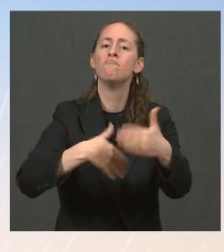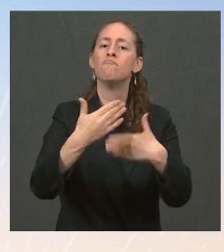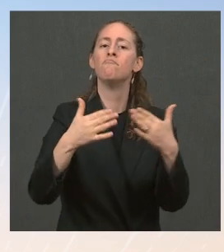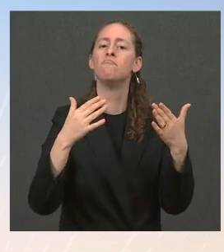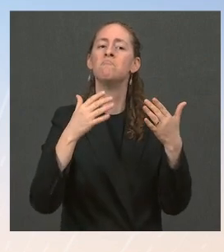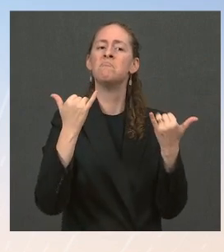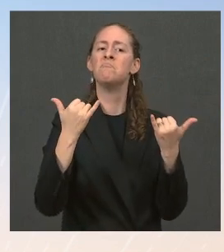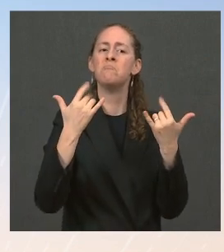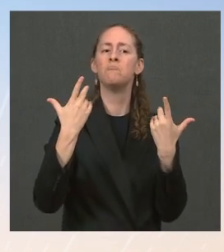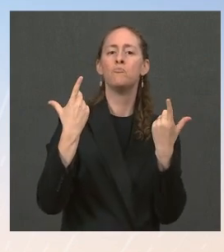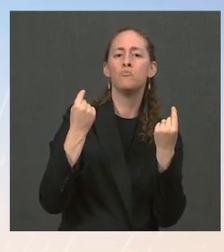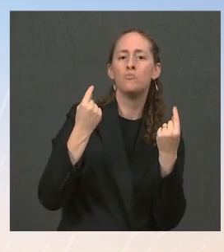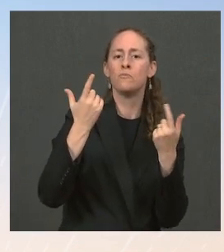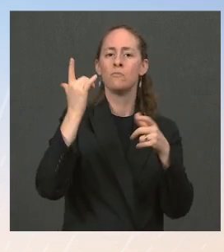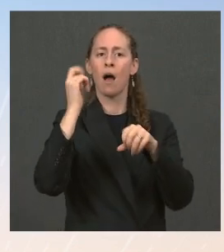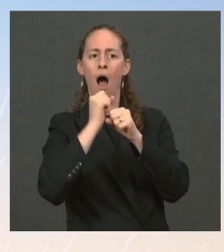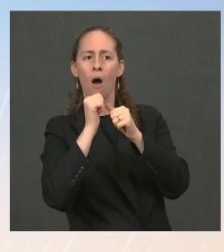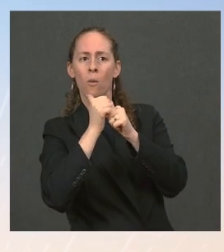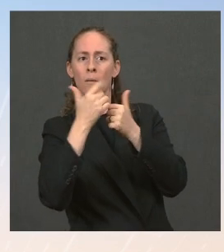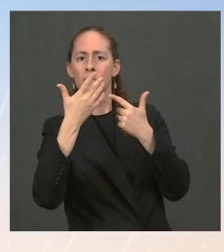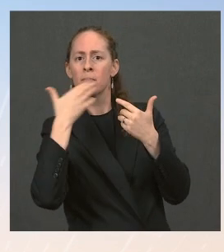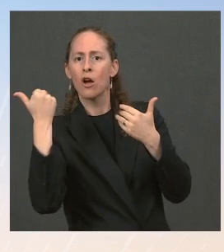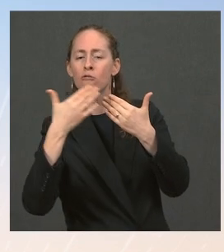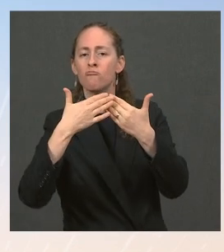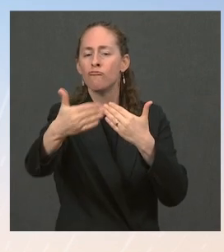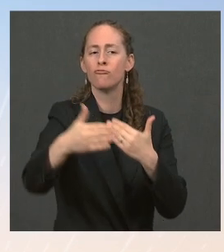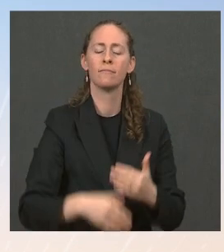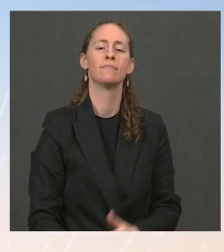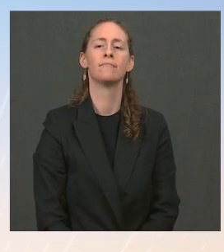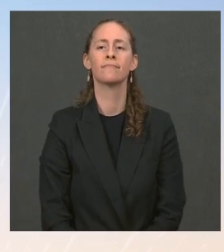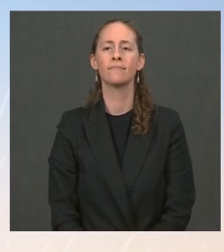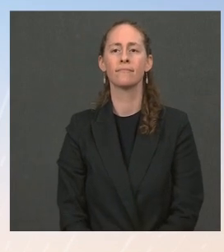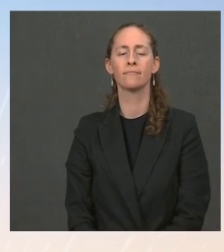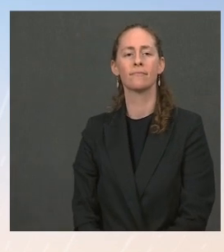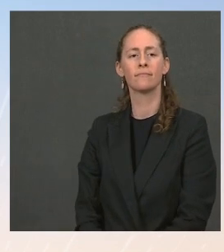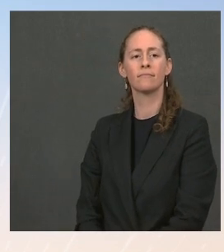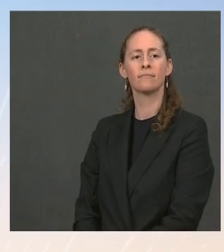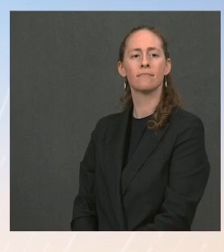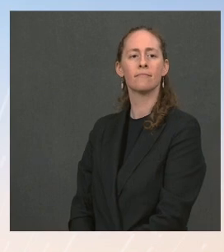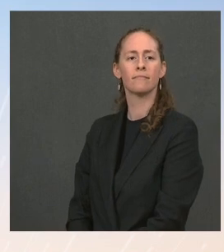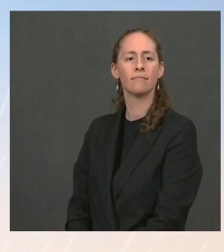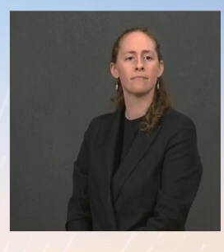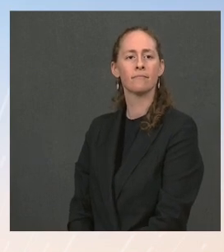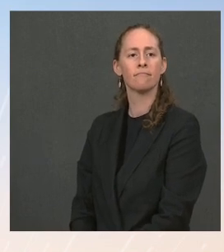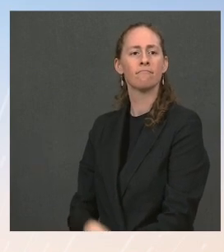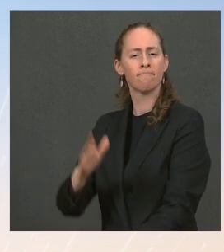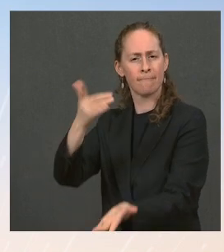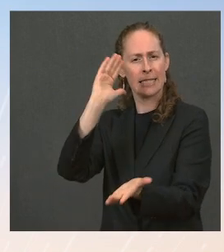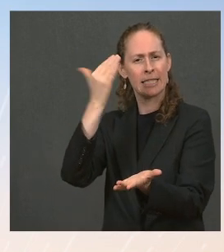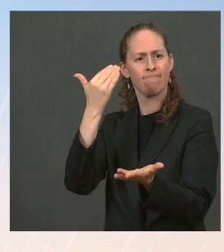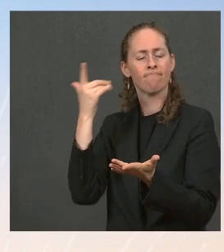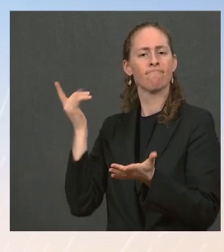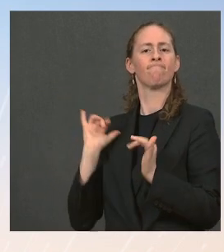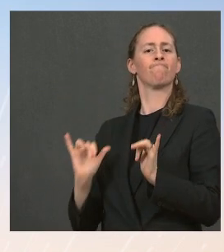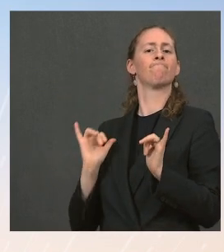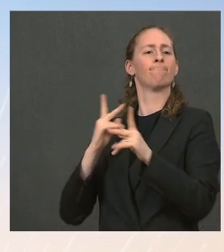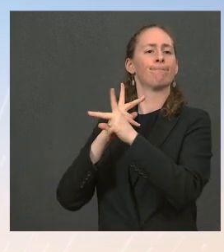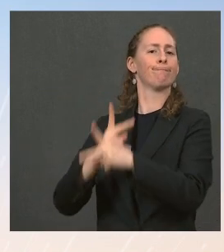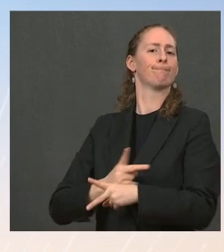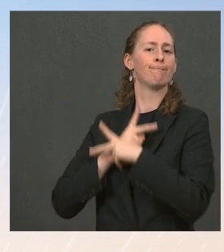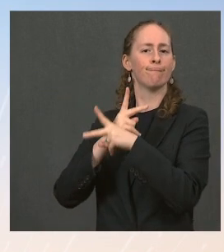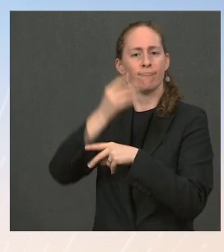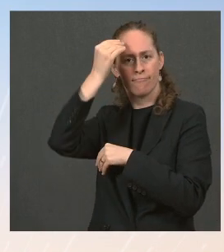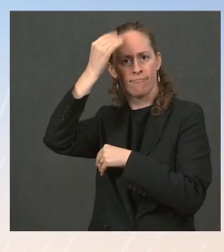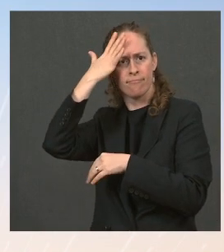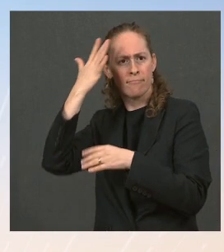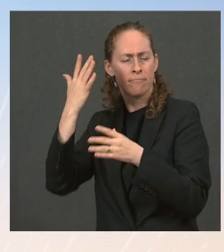with the French ahead. Was the president using this as a learning point, perhaps, who does he believe, or should he have